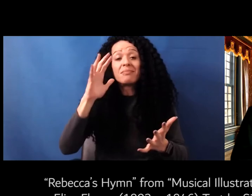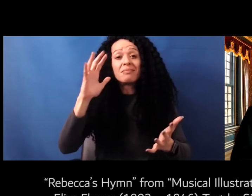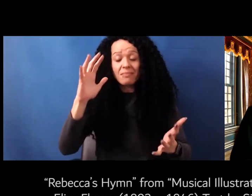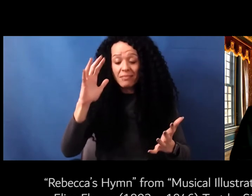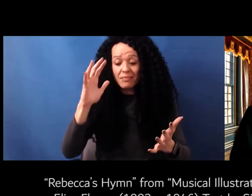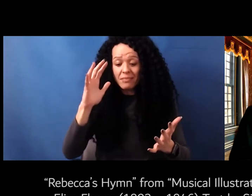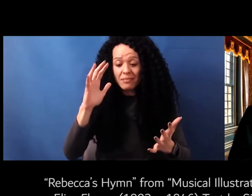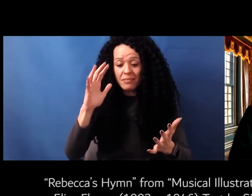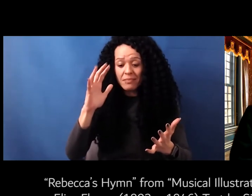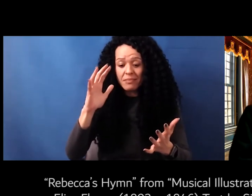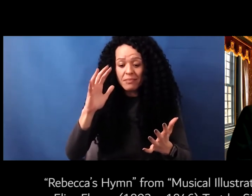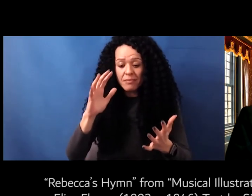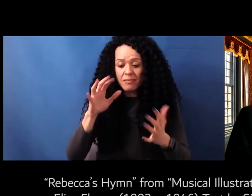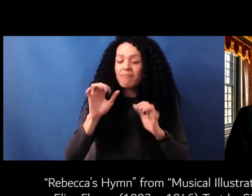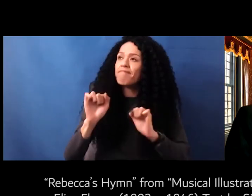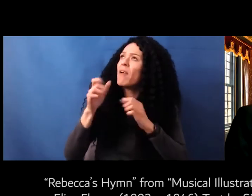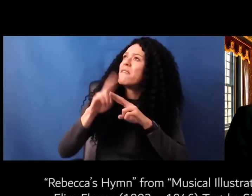bondage came, a